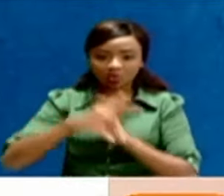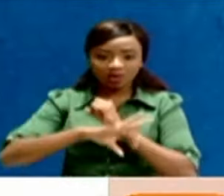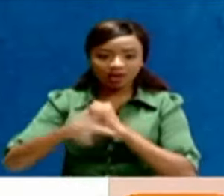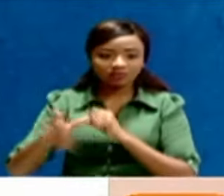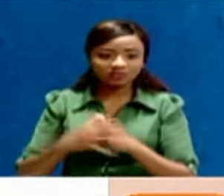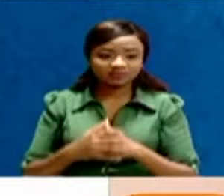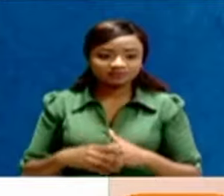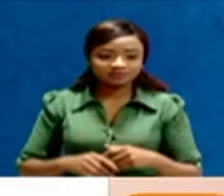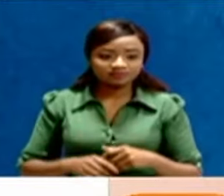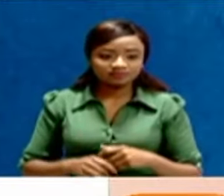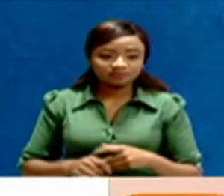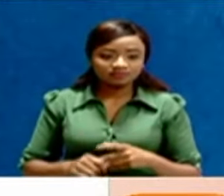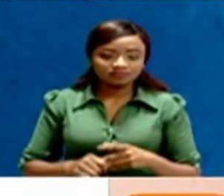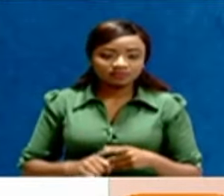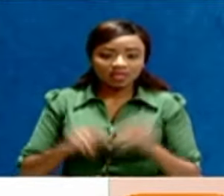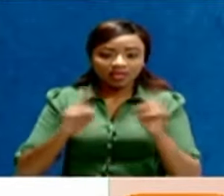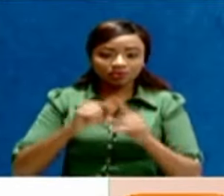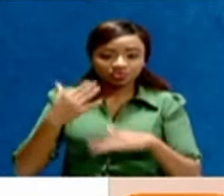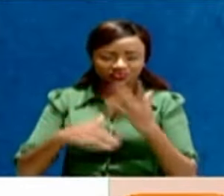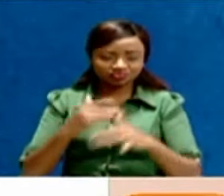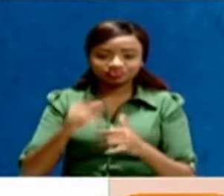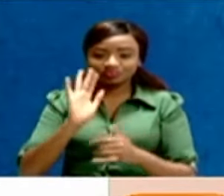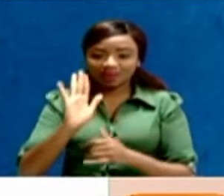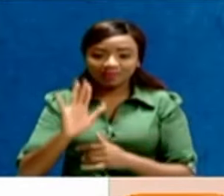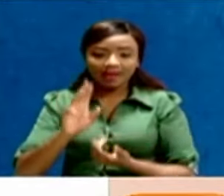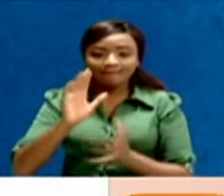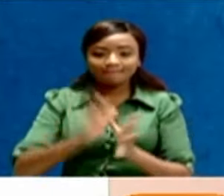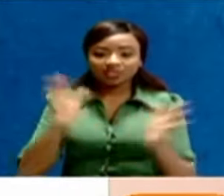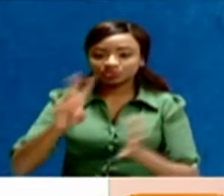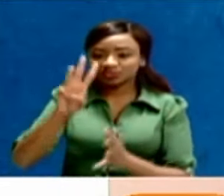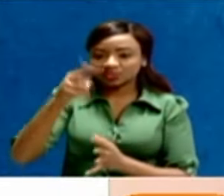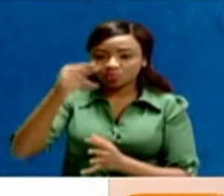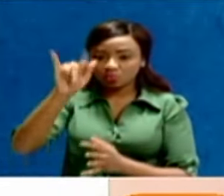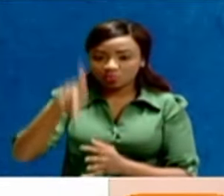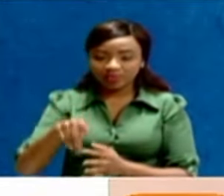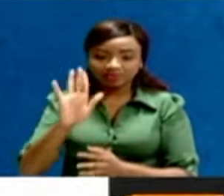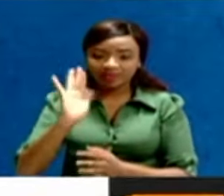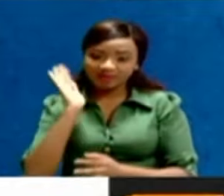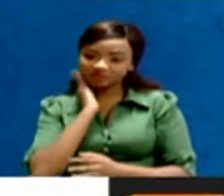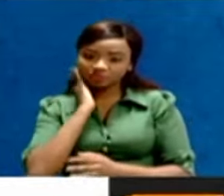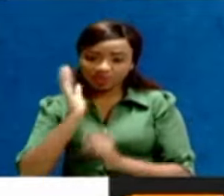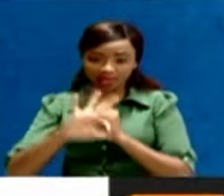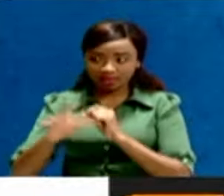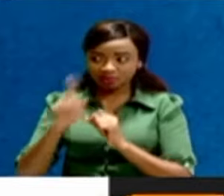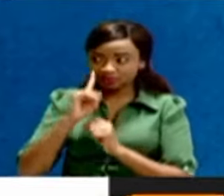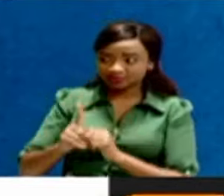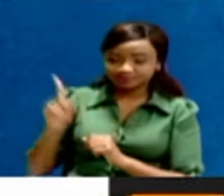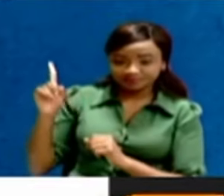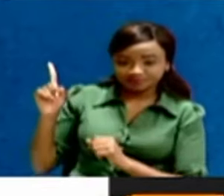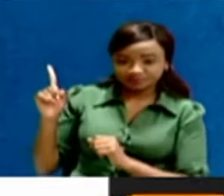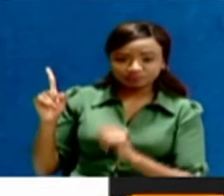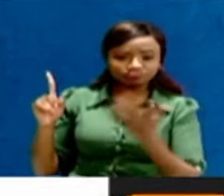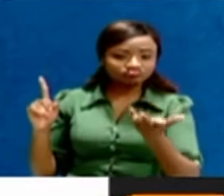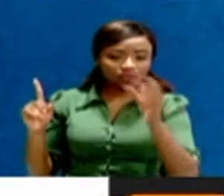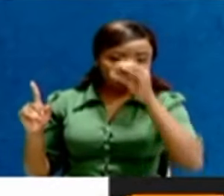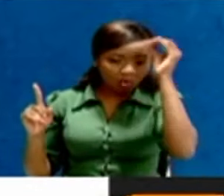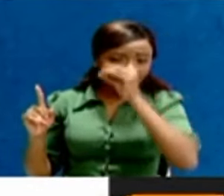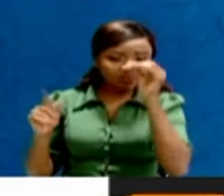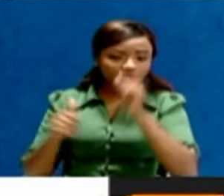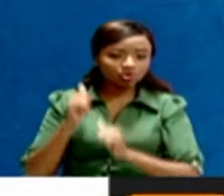Olekina. And a bit later on in the program, we'll be joined by the majority whip, Irungu Kang'ata. But Senator Ledama, let me start with you. Get your thoughts on